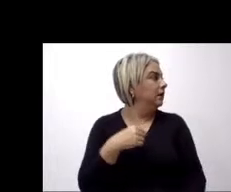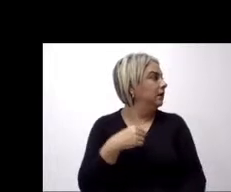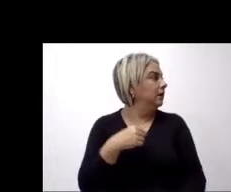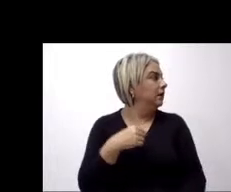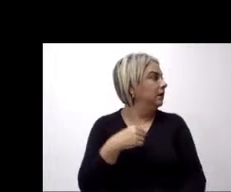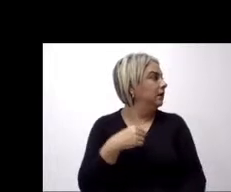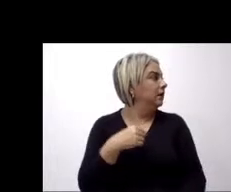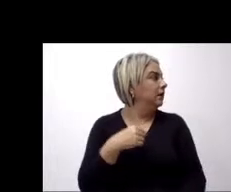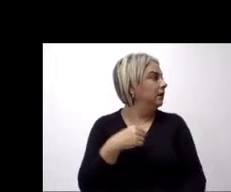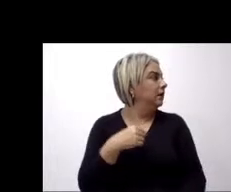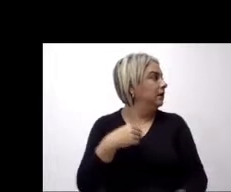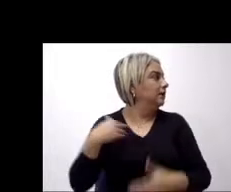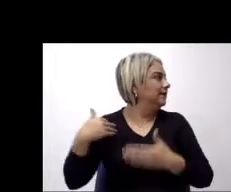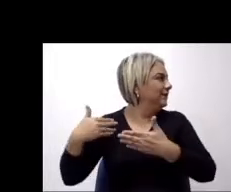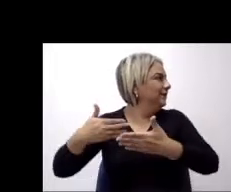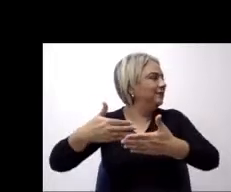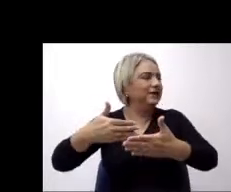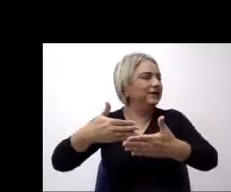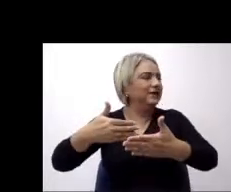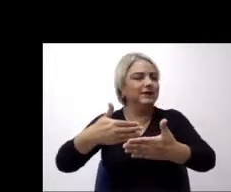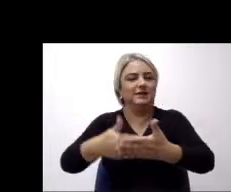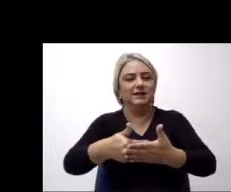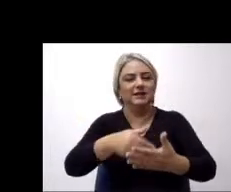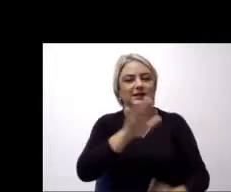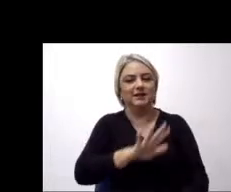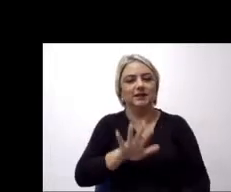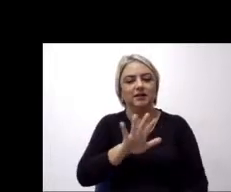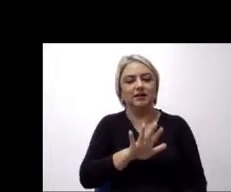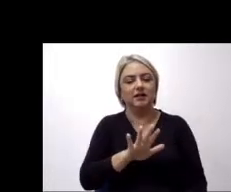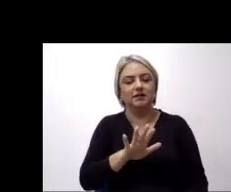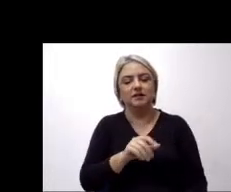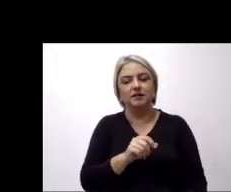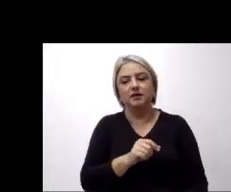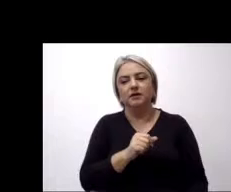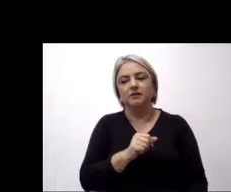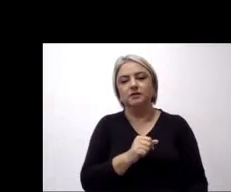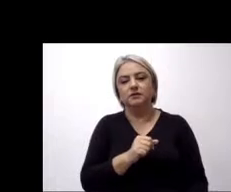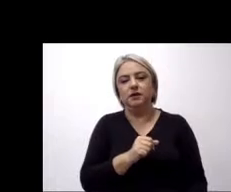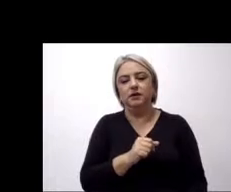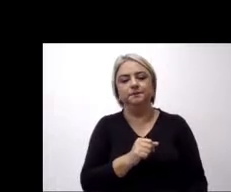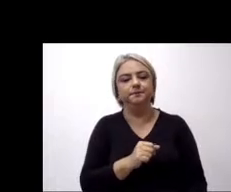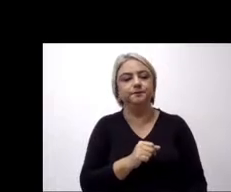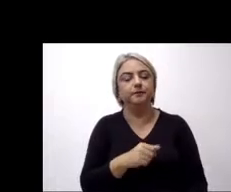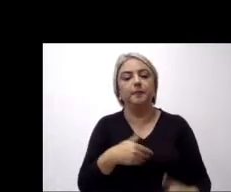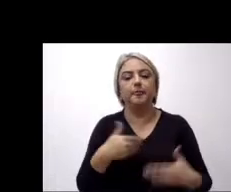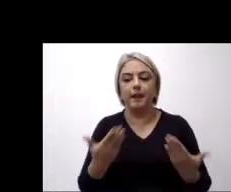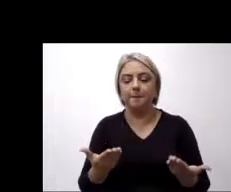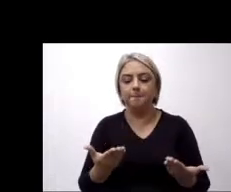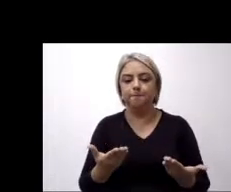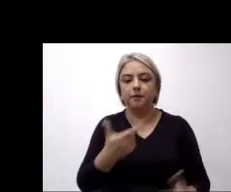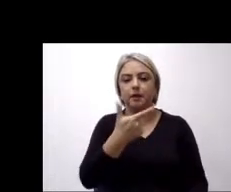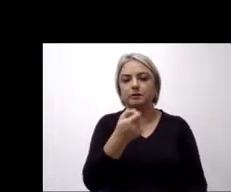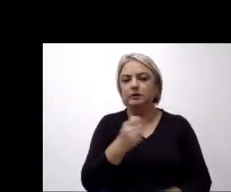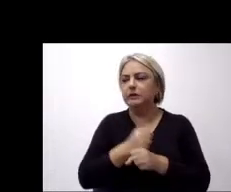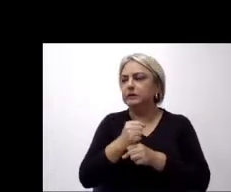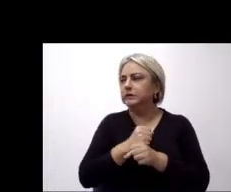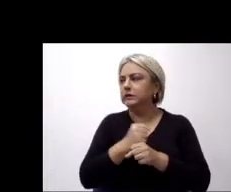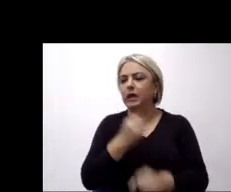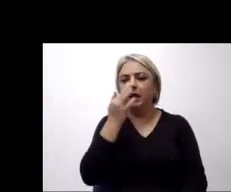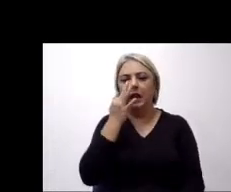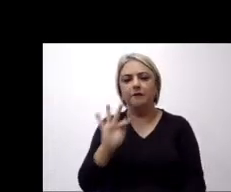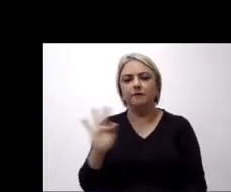was coming back since 20 years in France, but also in US, specifically in sociology,